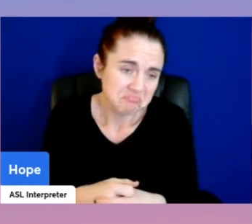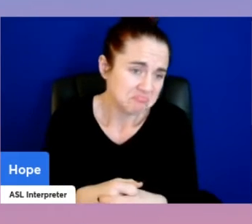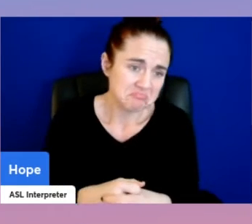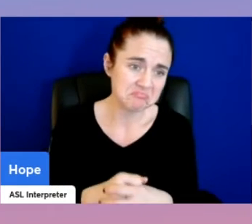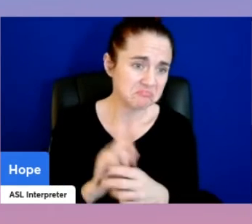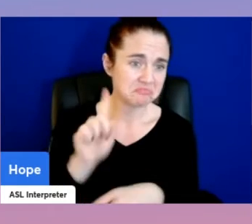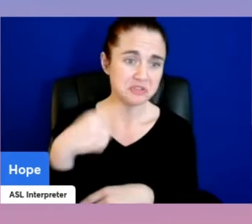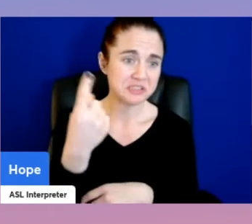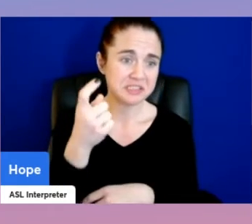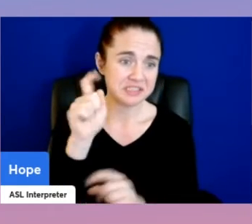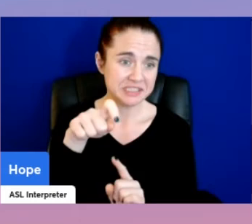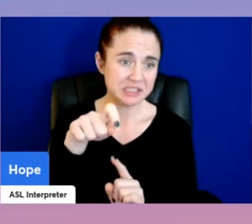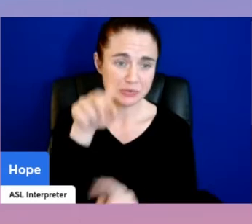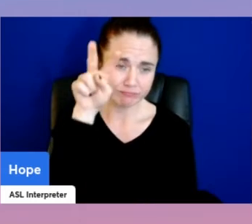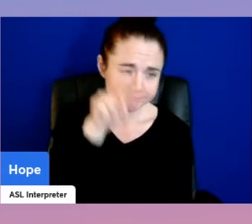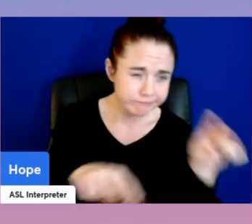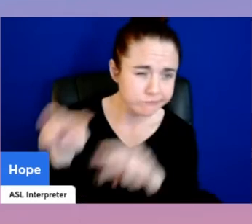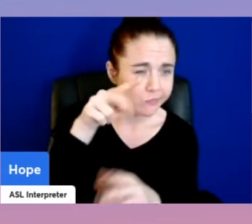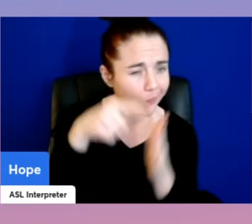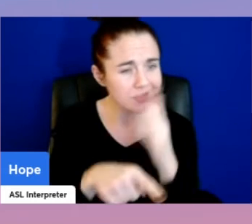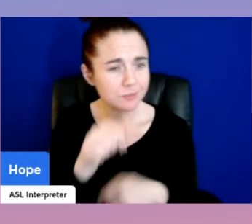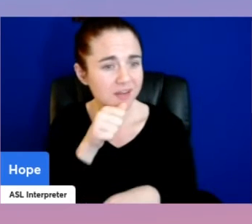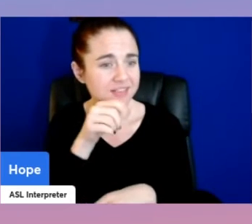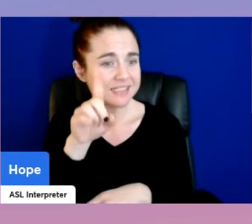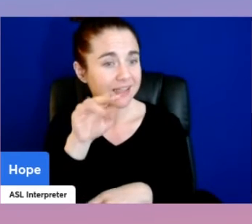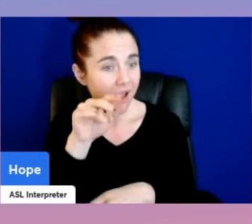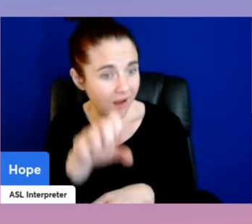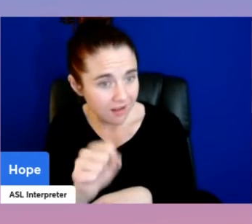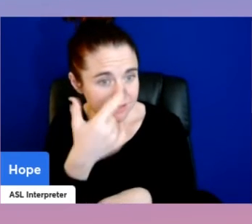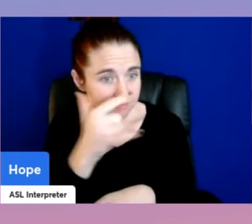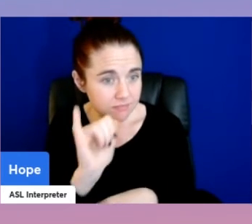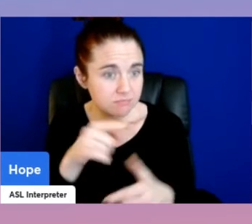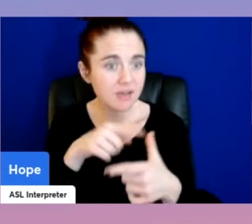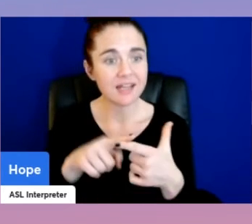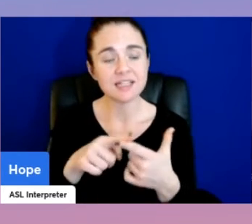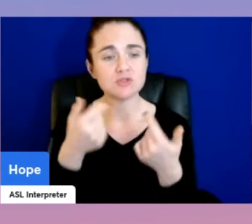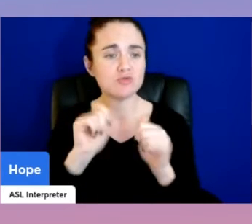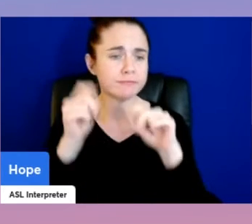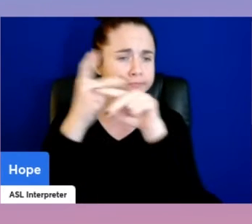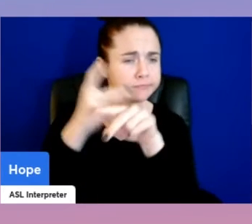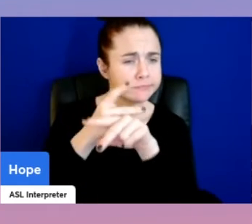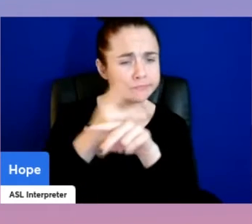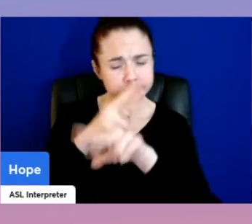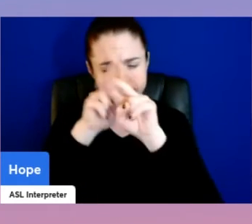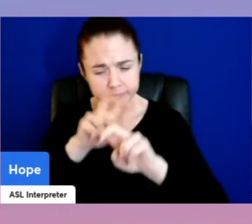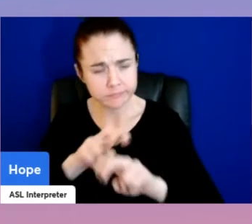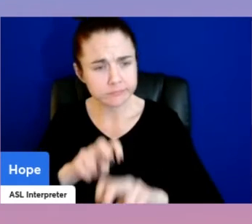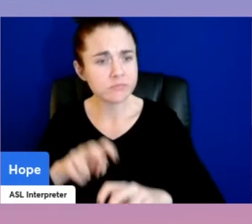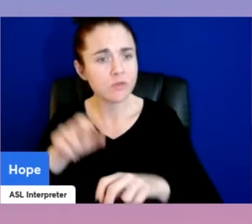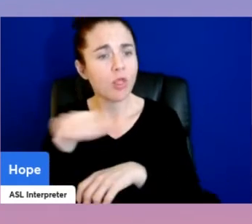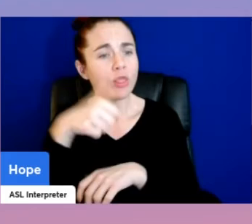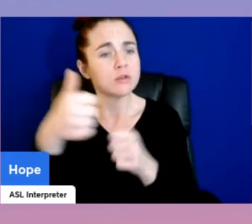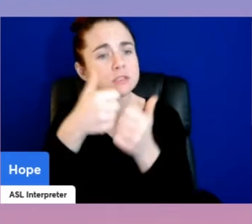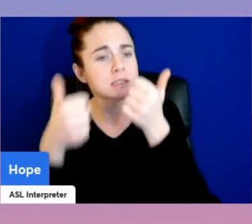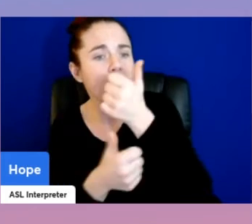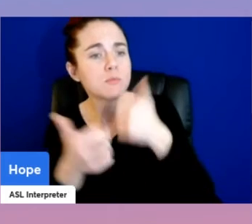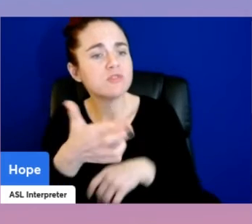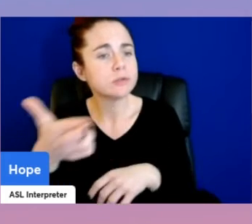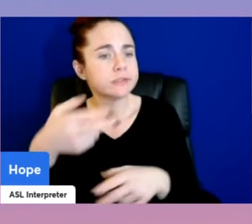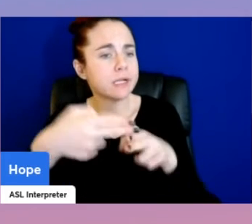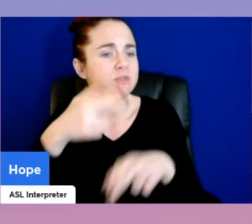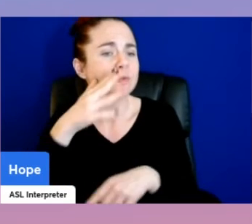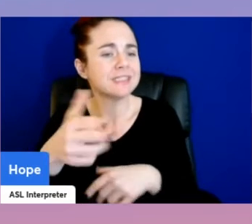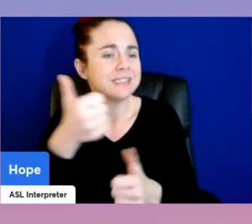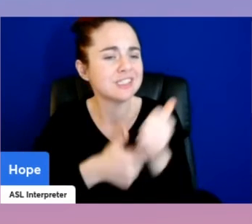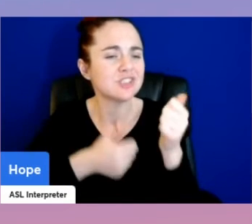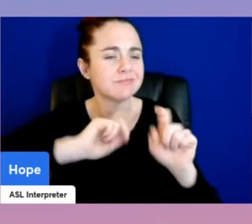need to look at what the private DNS is and then look at the different sub-resource names. Each is going to have different,